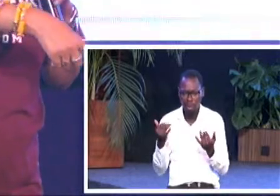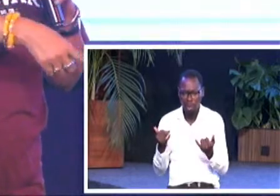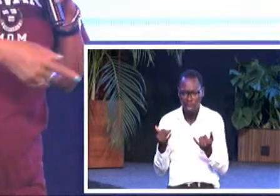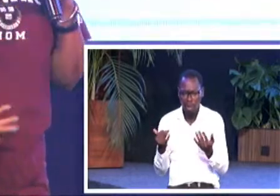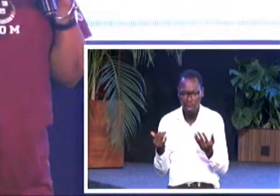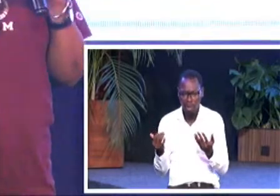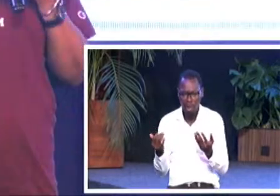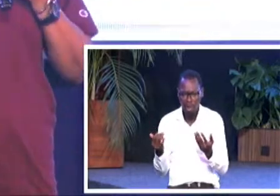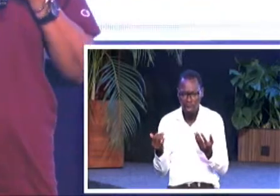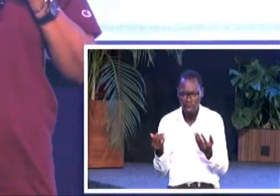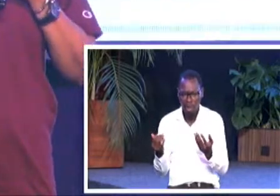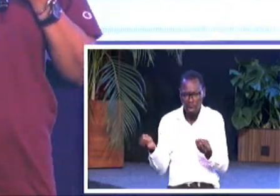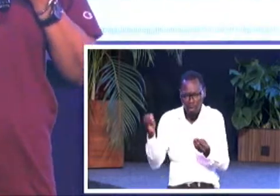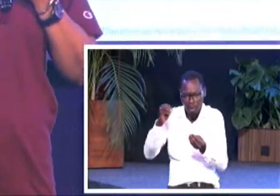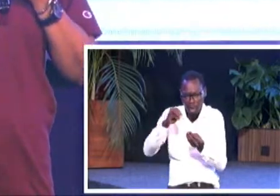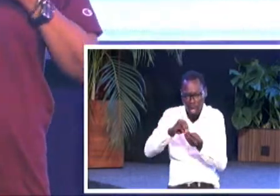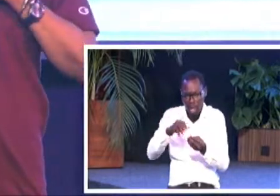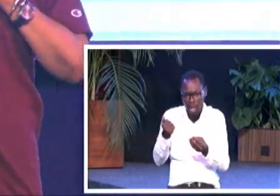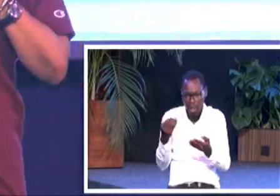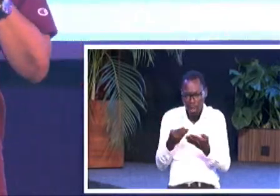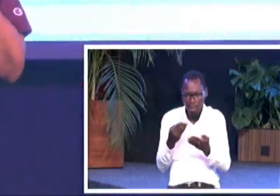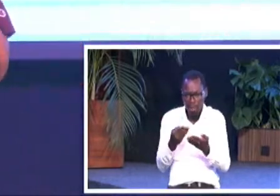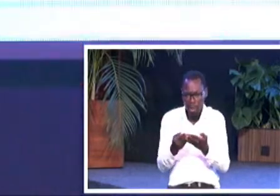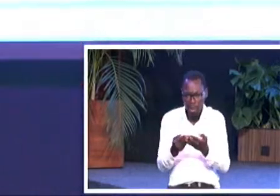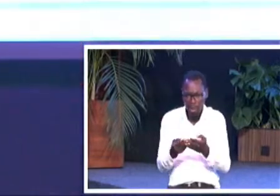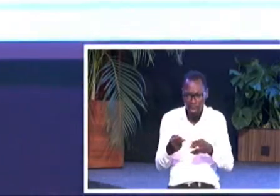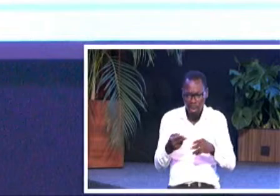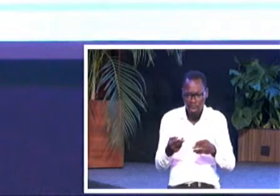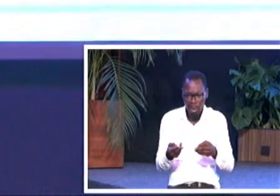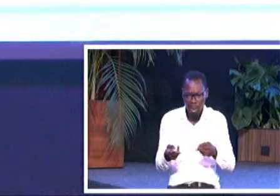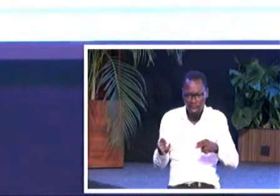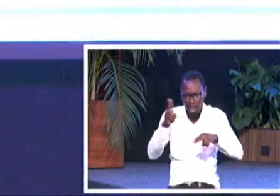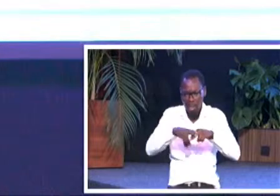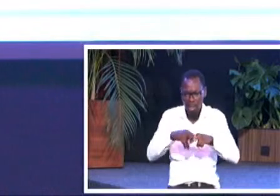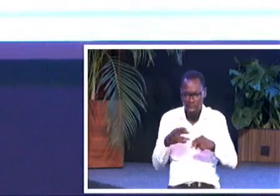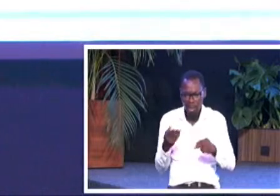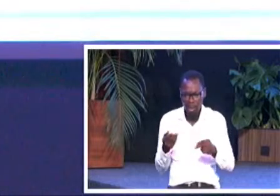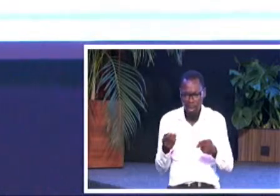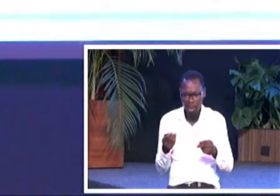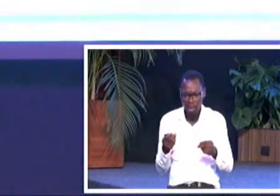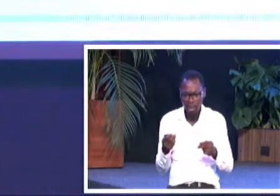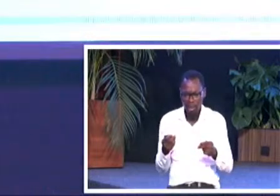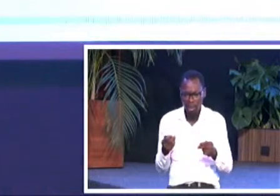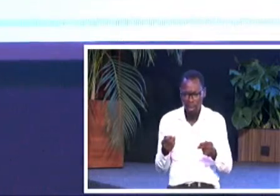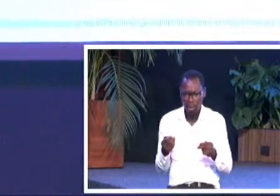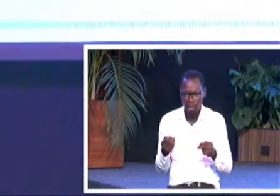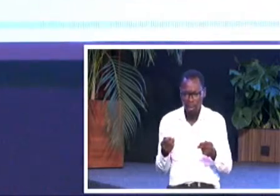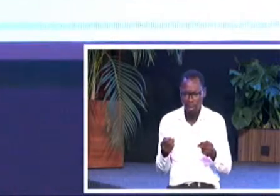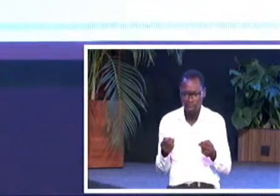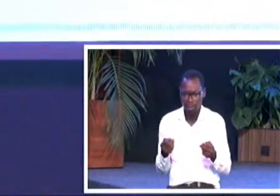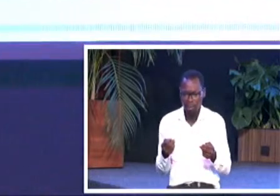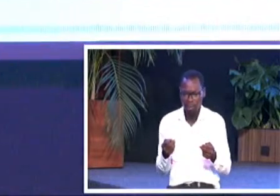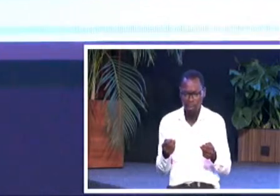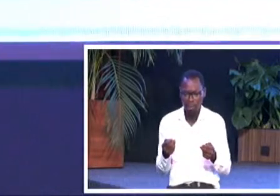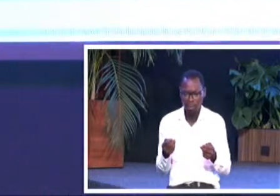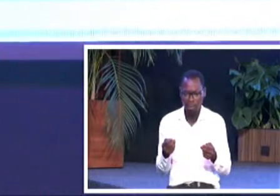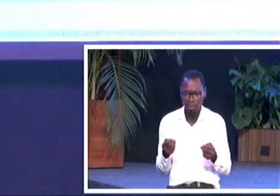94,000 to the 50,000. What will happen? This cost will be passed on to the consumers.